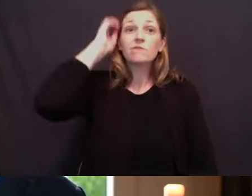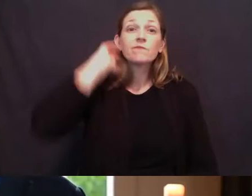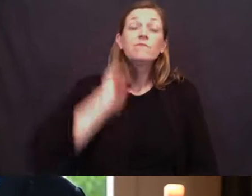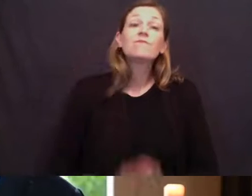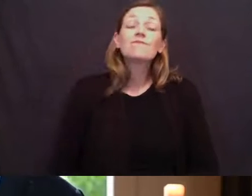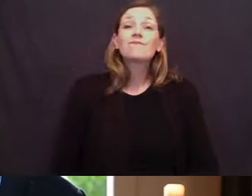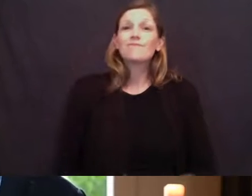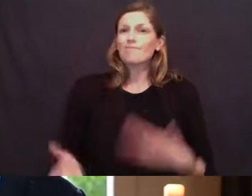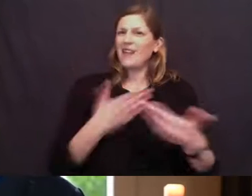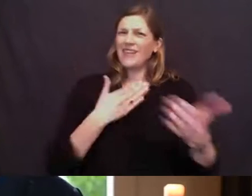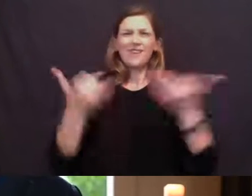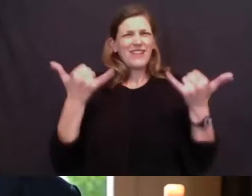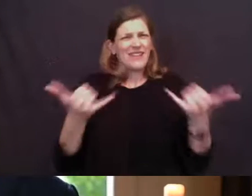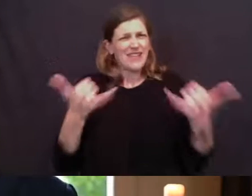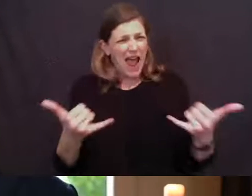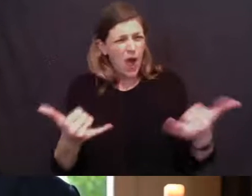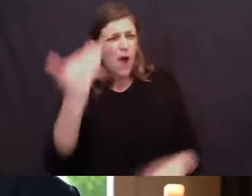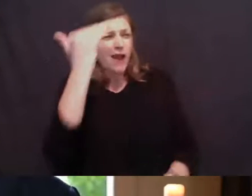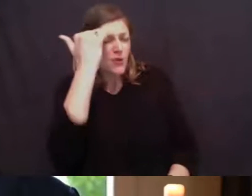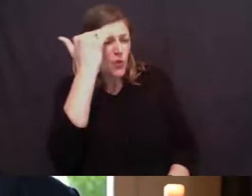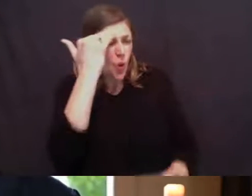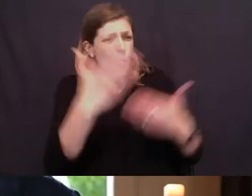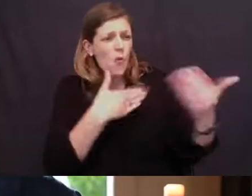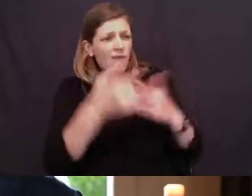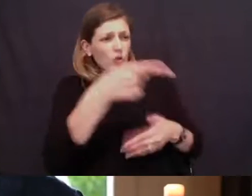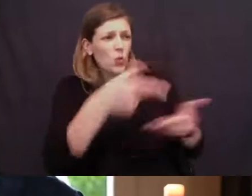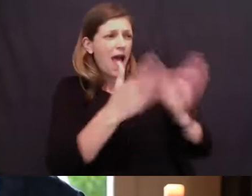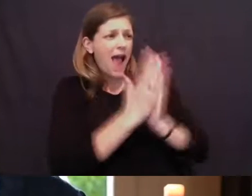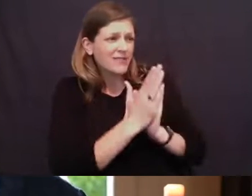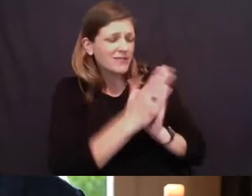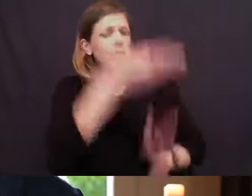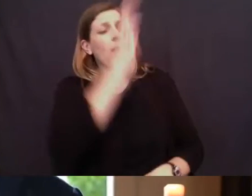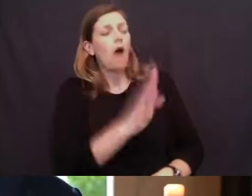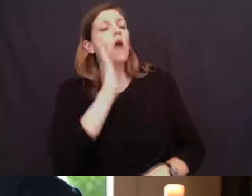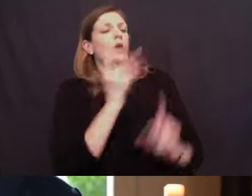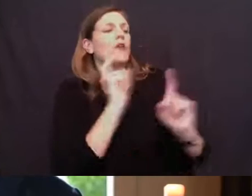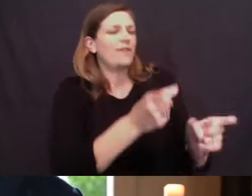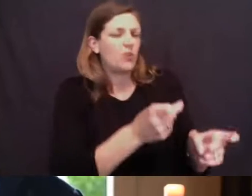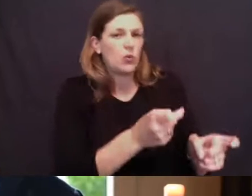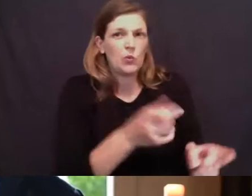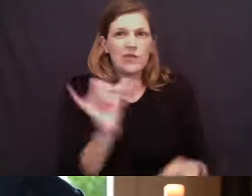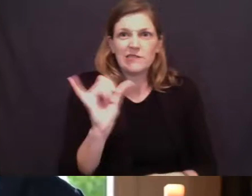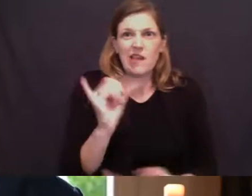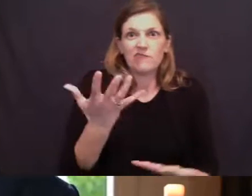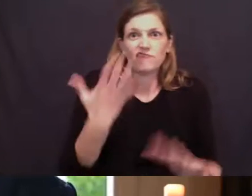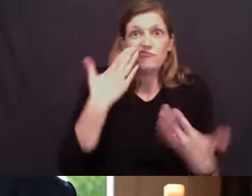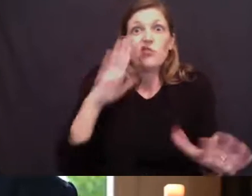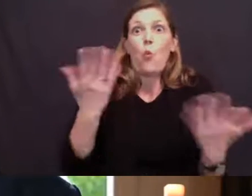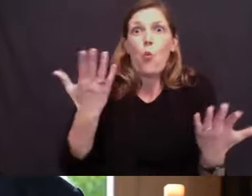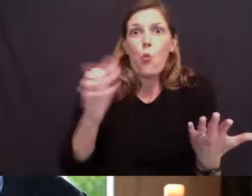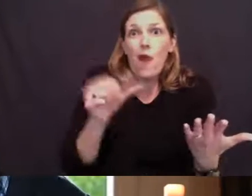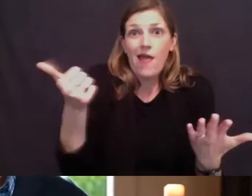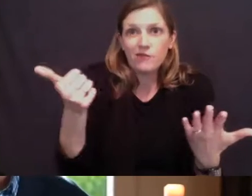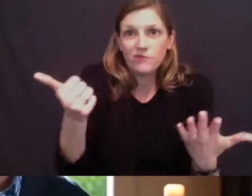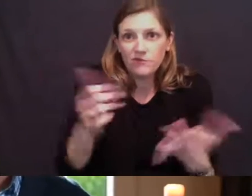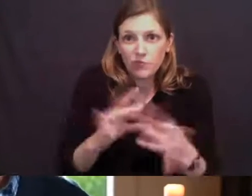But even now, I know that whatever you ask from God, God will give you. It's almost as if she doesn't know what else to say. It's almost like this is a